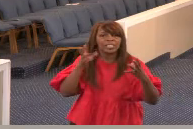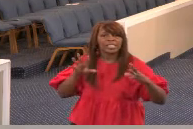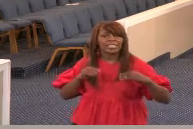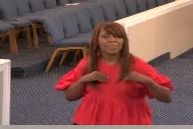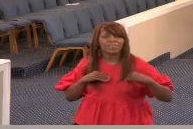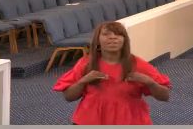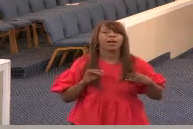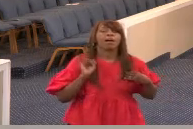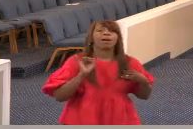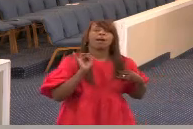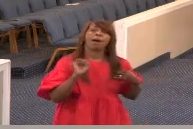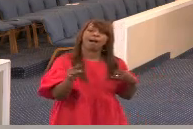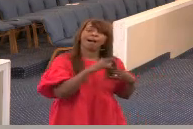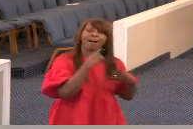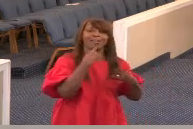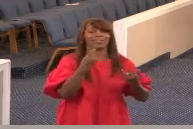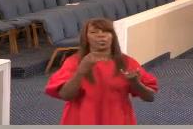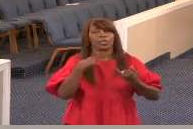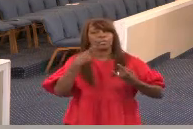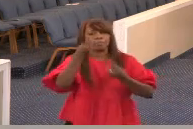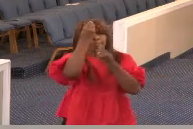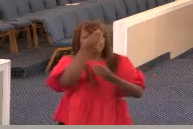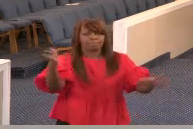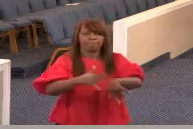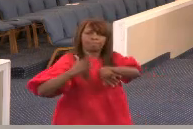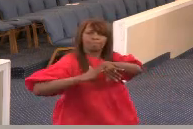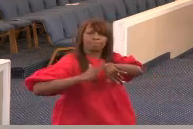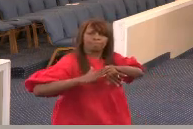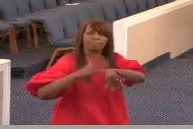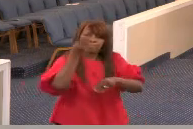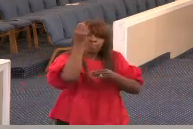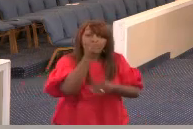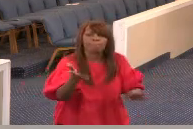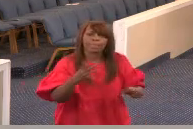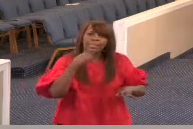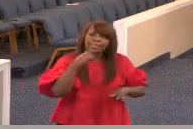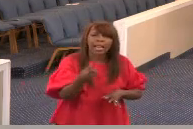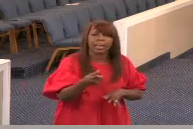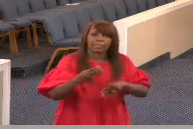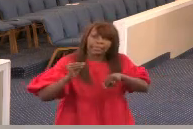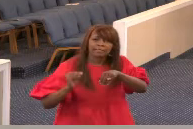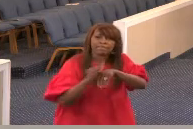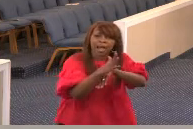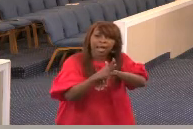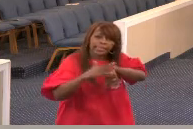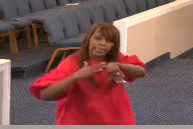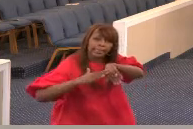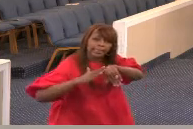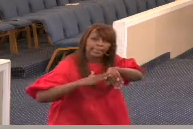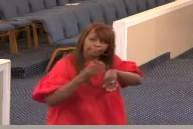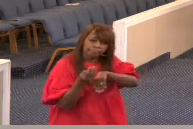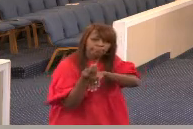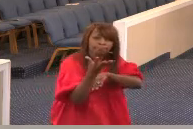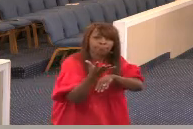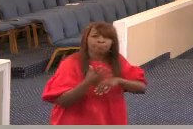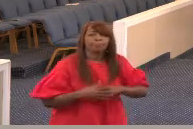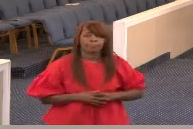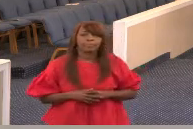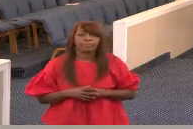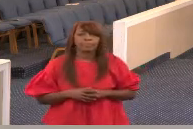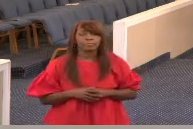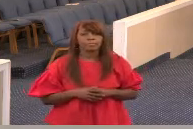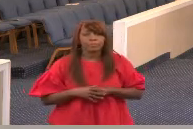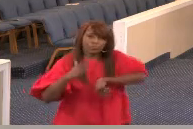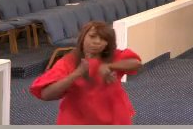sense it here. A word was rendered, given to advise and counsel. A